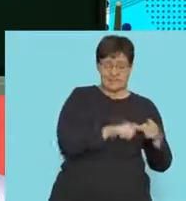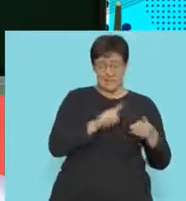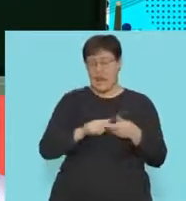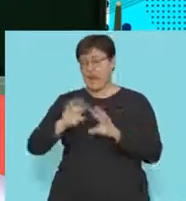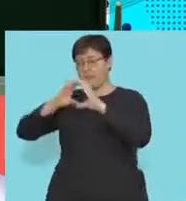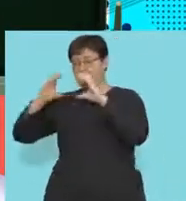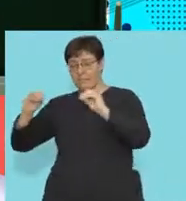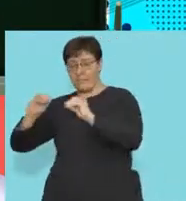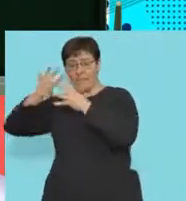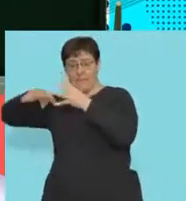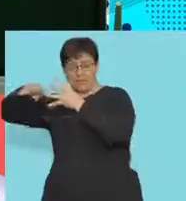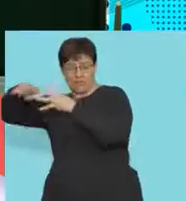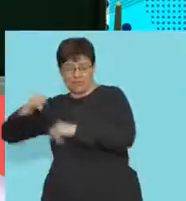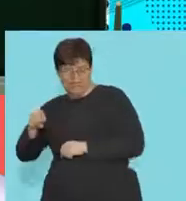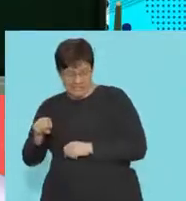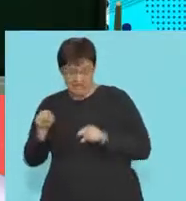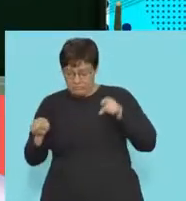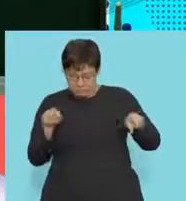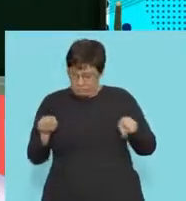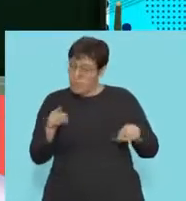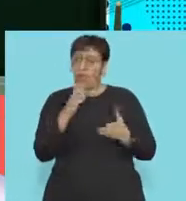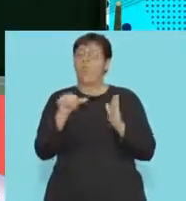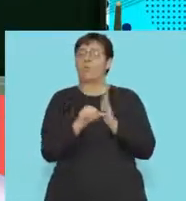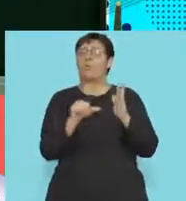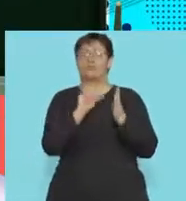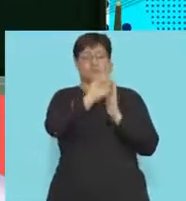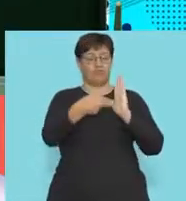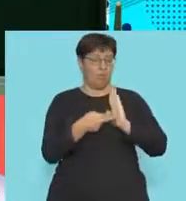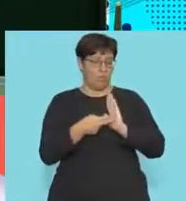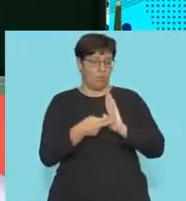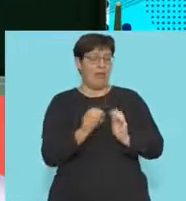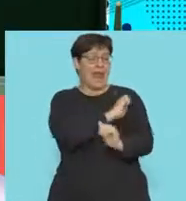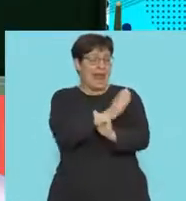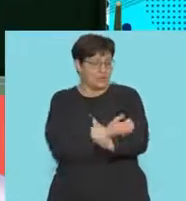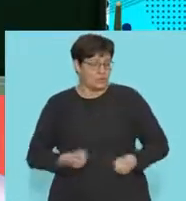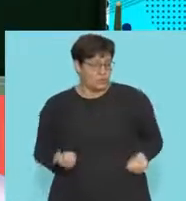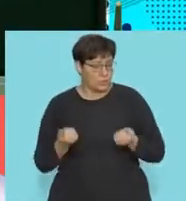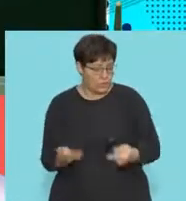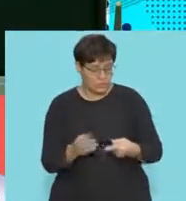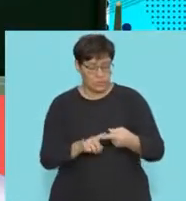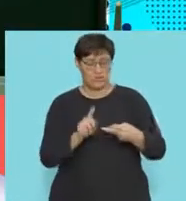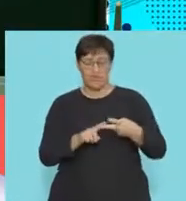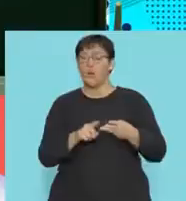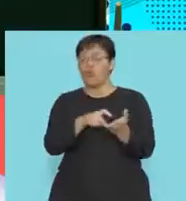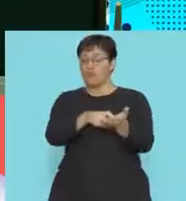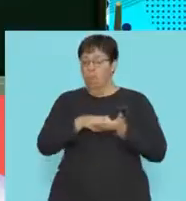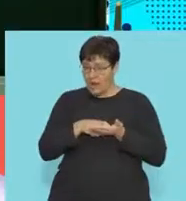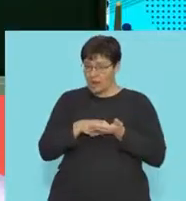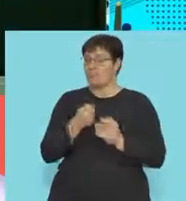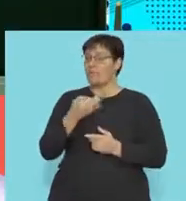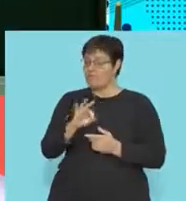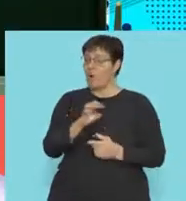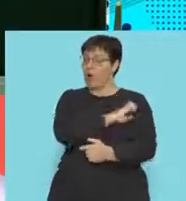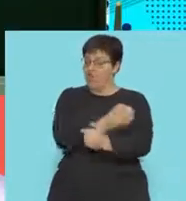the mitochondria, play a very important role in terms of the production of energy as well as the production of the requirements